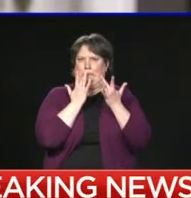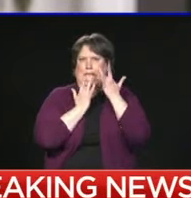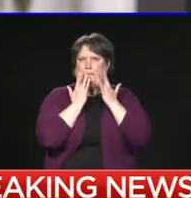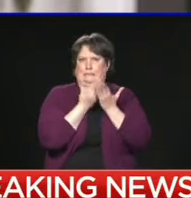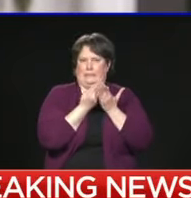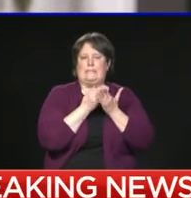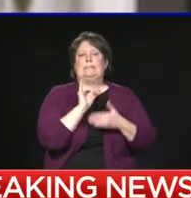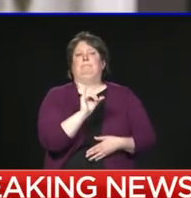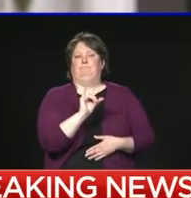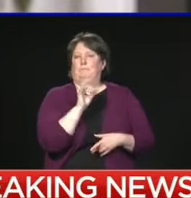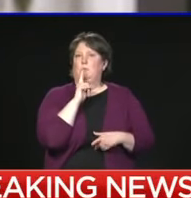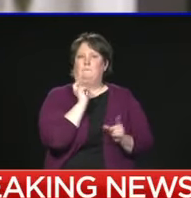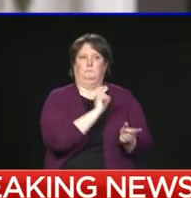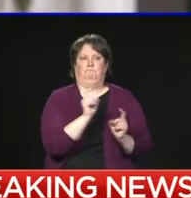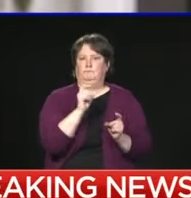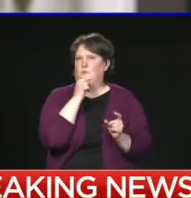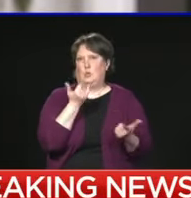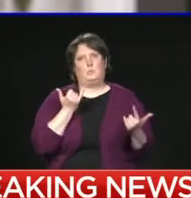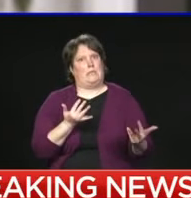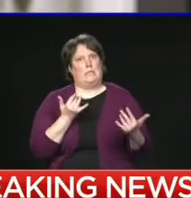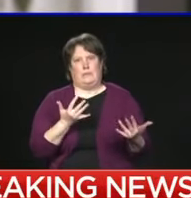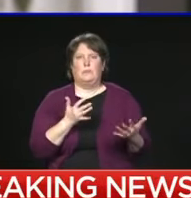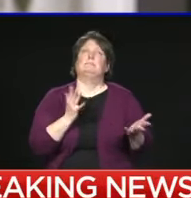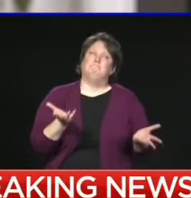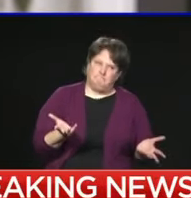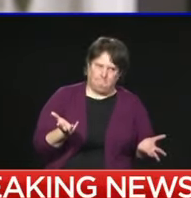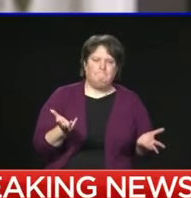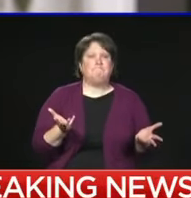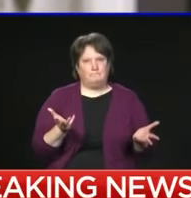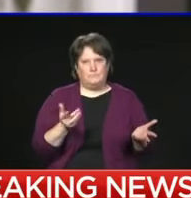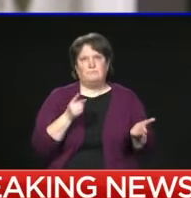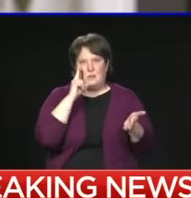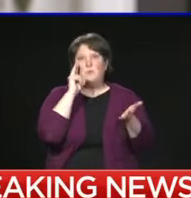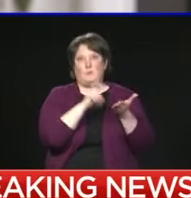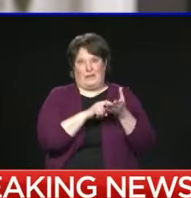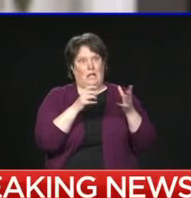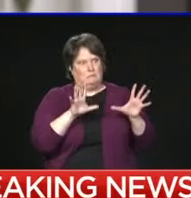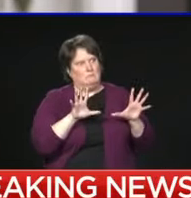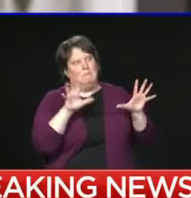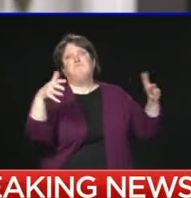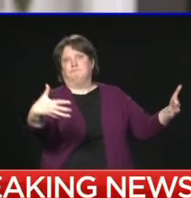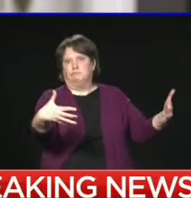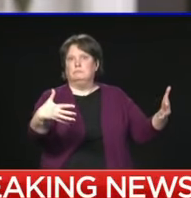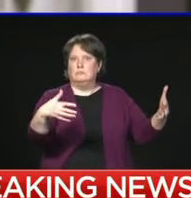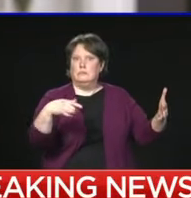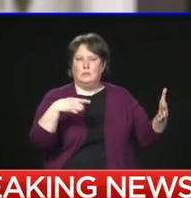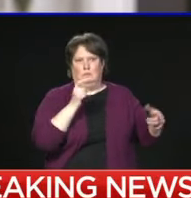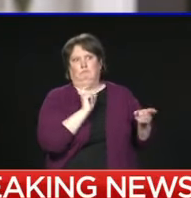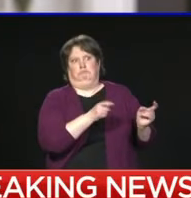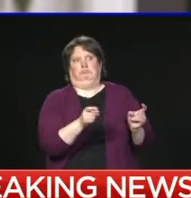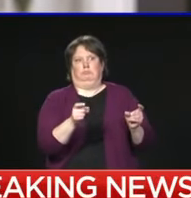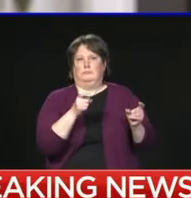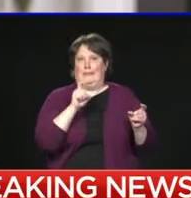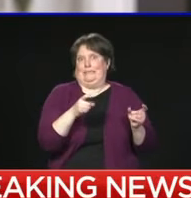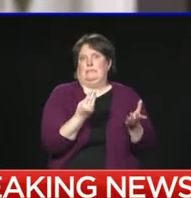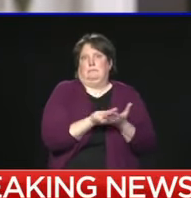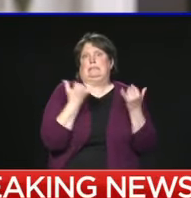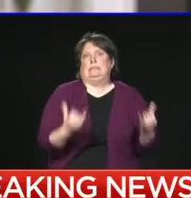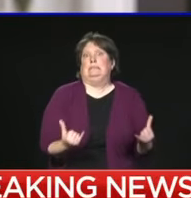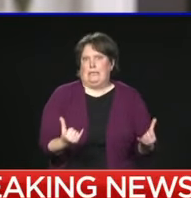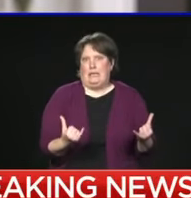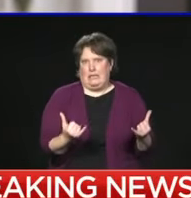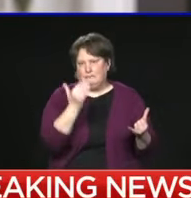pressure there is to help people as quickly as possible, but we also recognize that a very large number of people need to be helped within a very